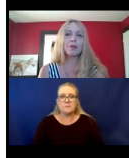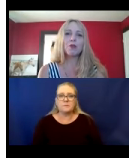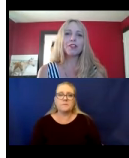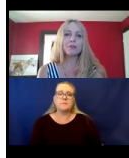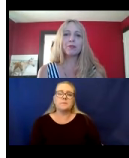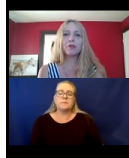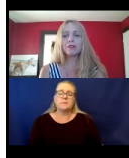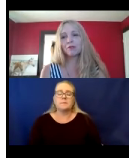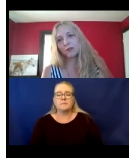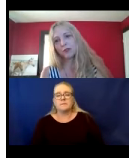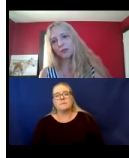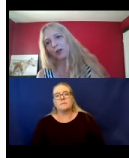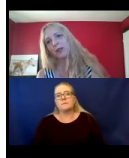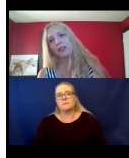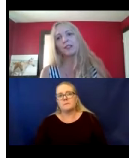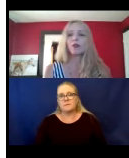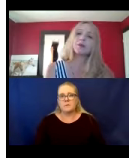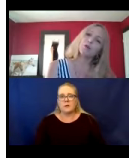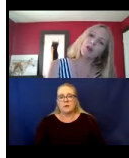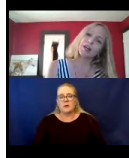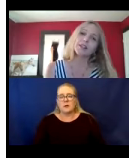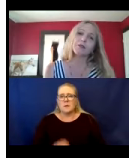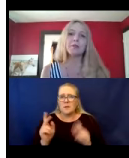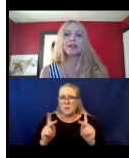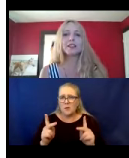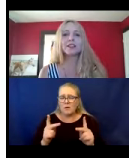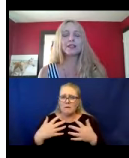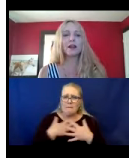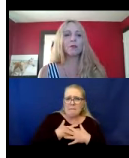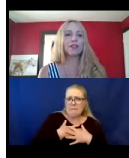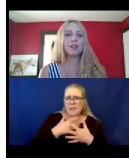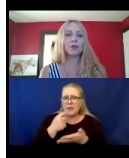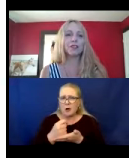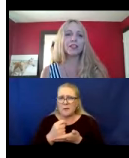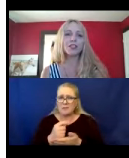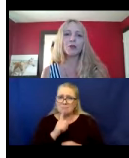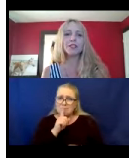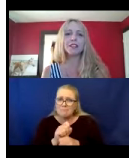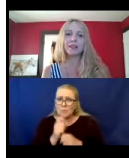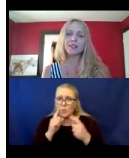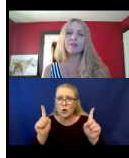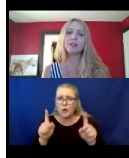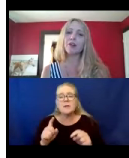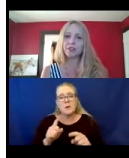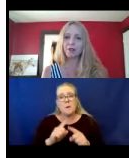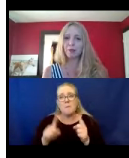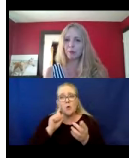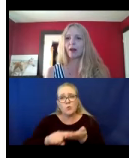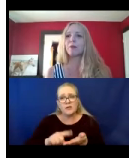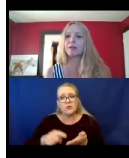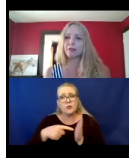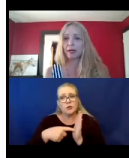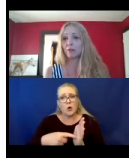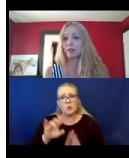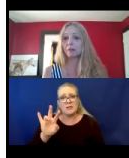So a big question, people are often fearful of therapy. Does therapy work? I said we'd get back to this. What studies show us is that at least 75% of people